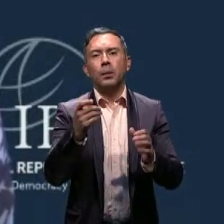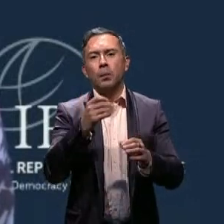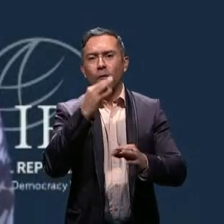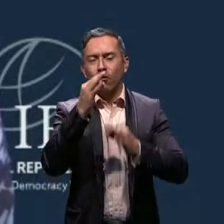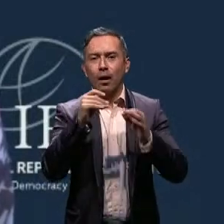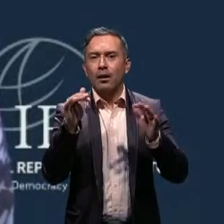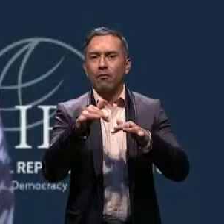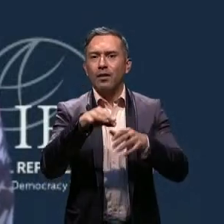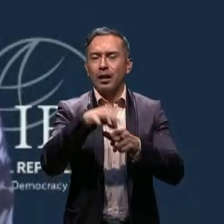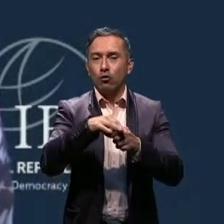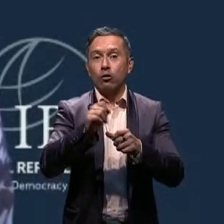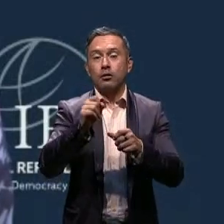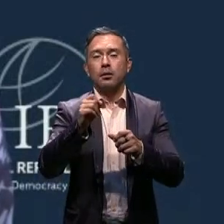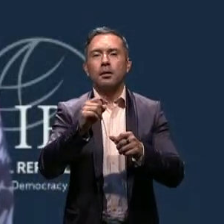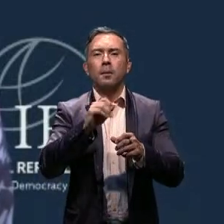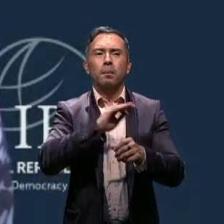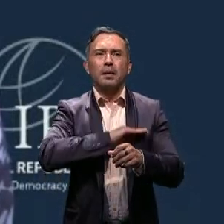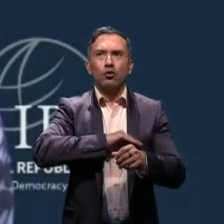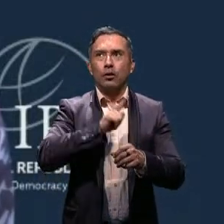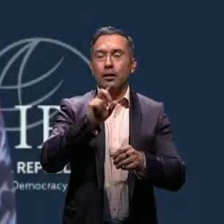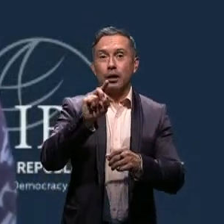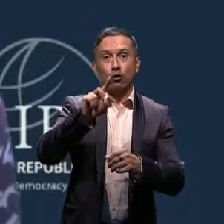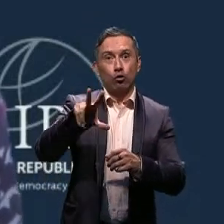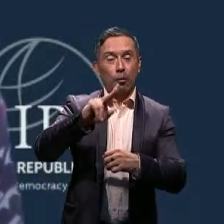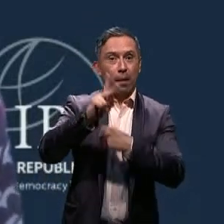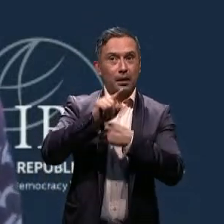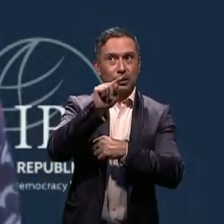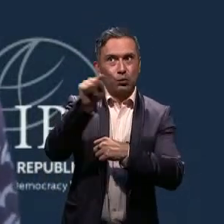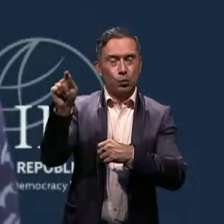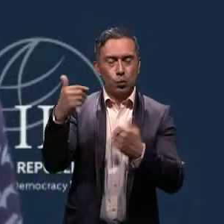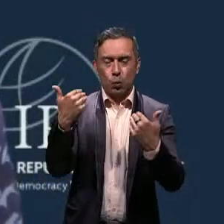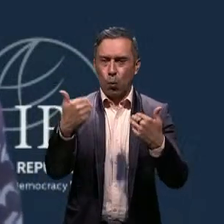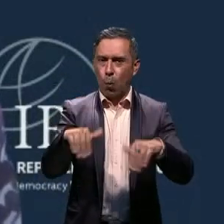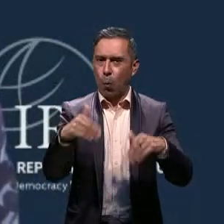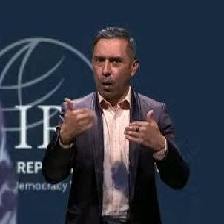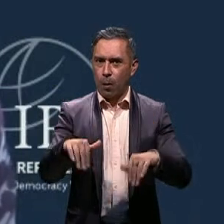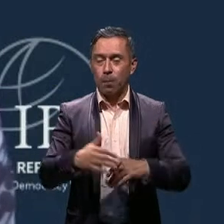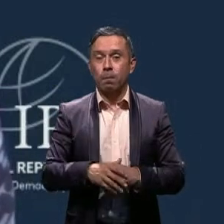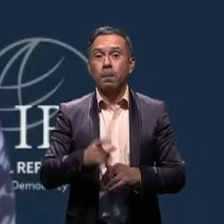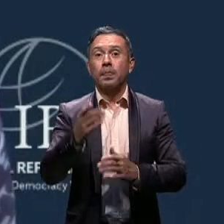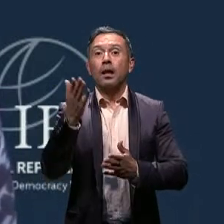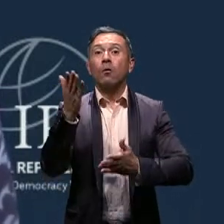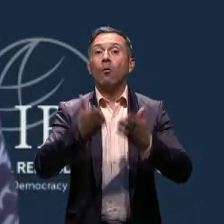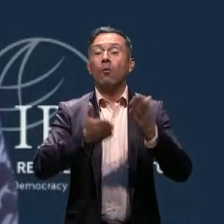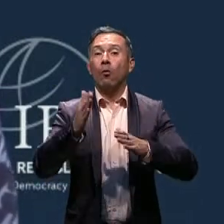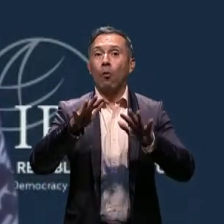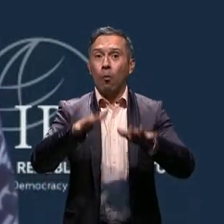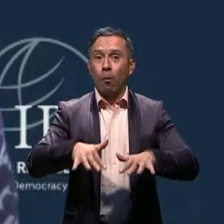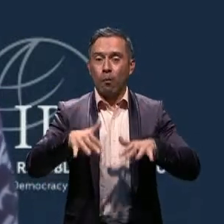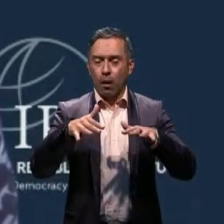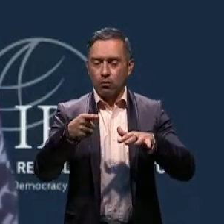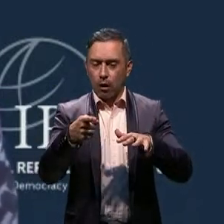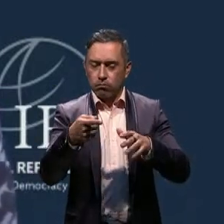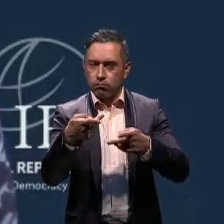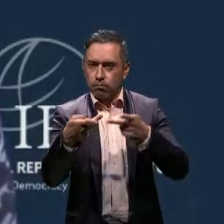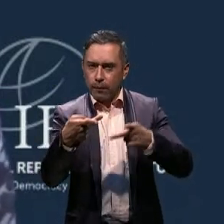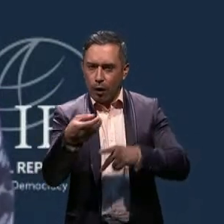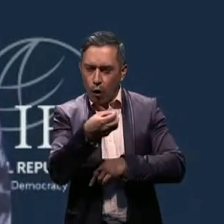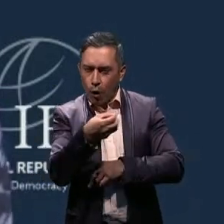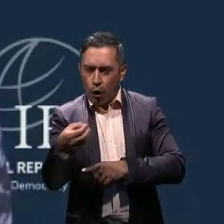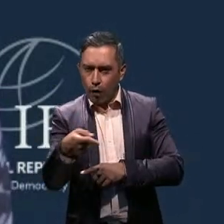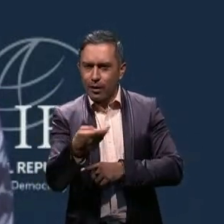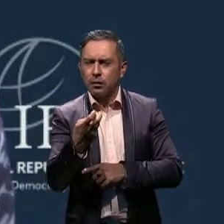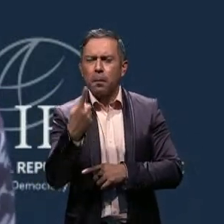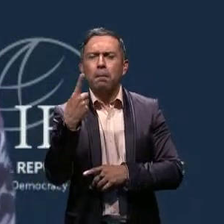93 electoral missions in 38 countries of the world. Wow. So this summit is